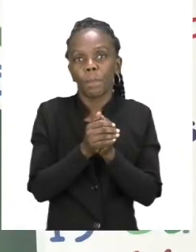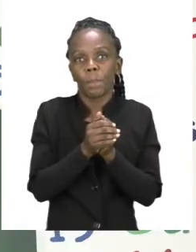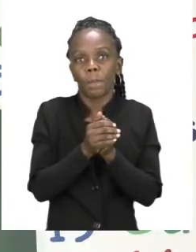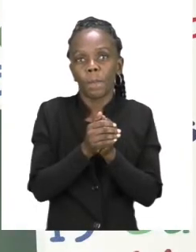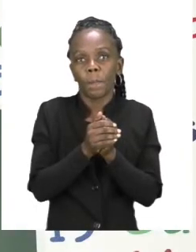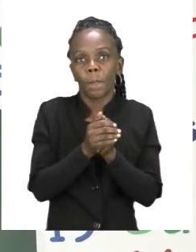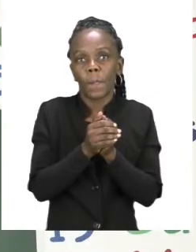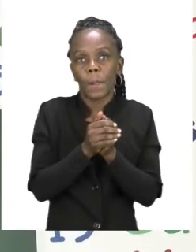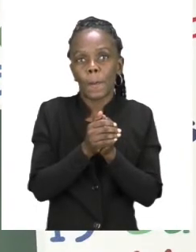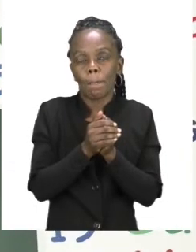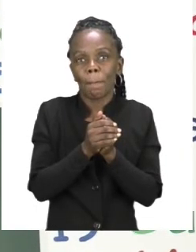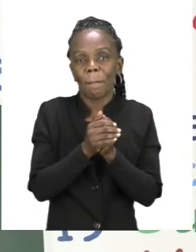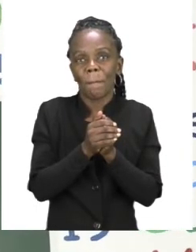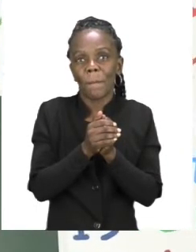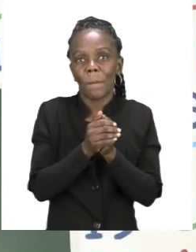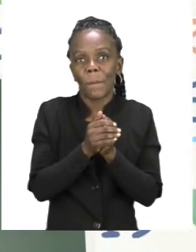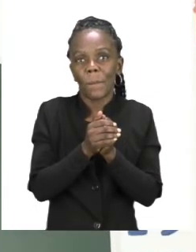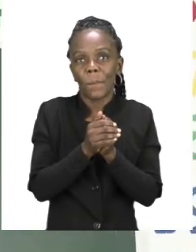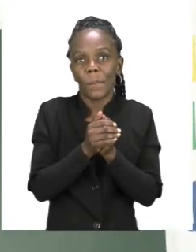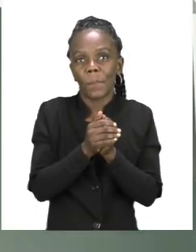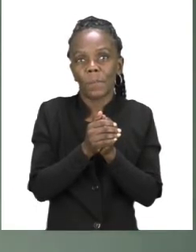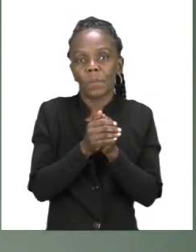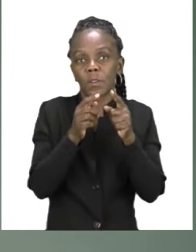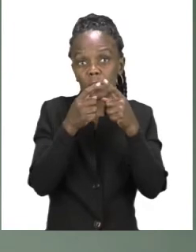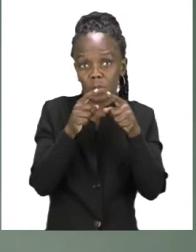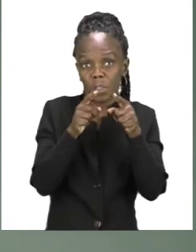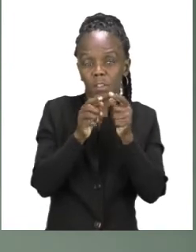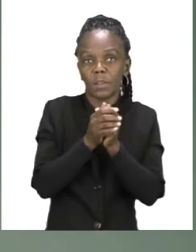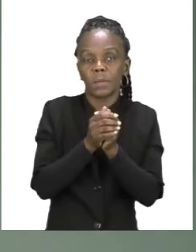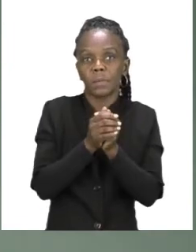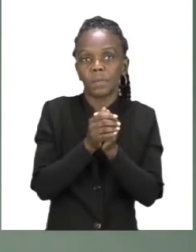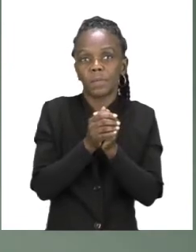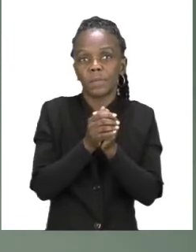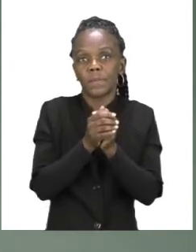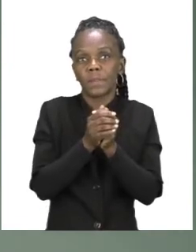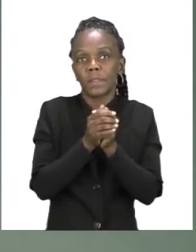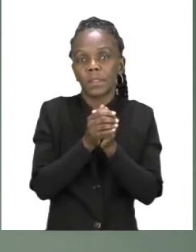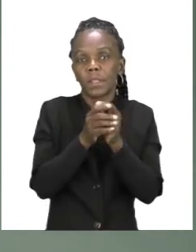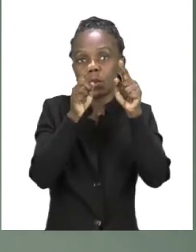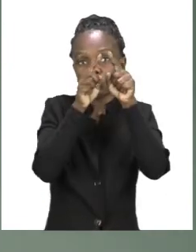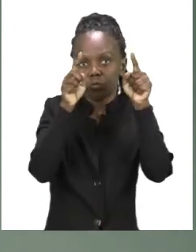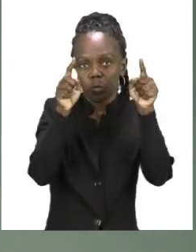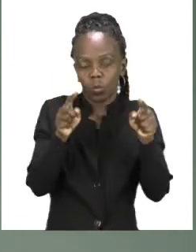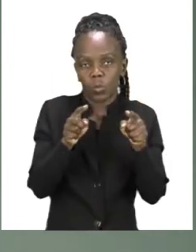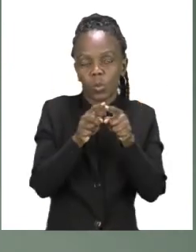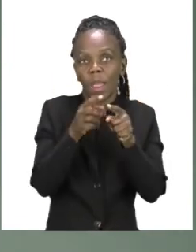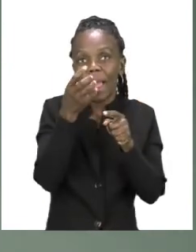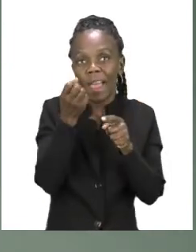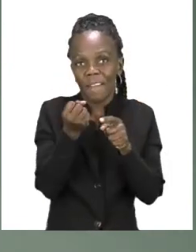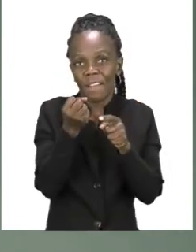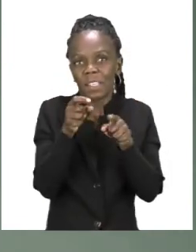Now the square is very different because it has equal